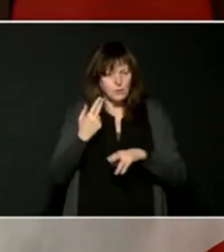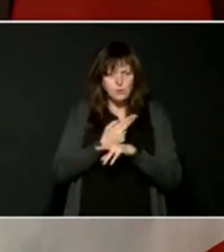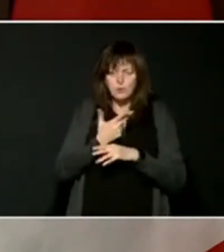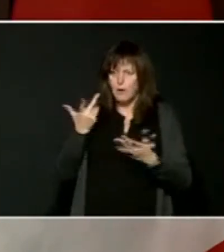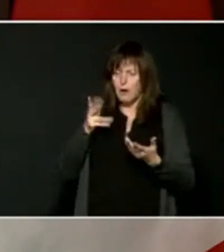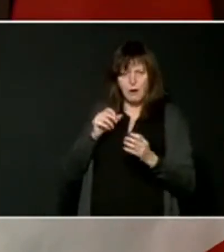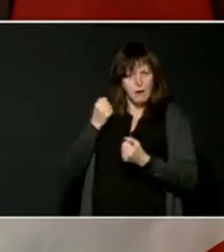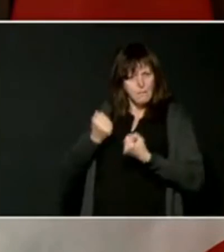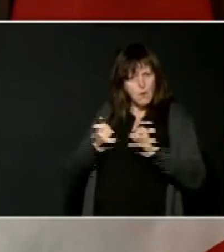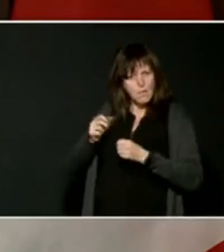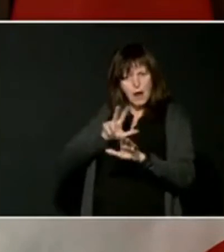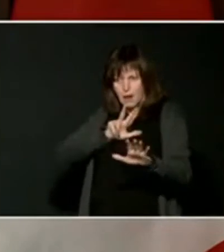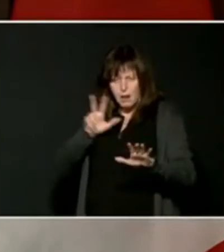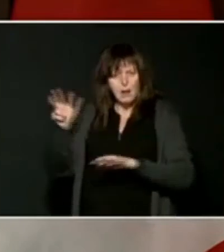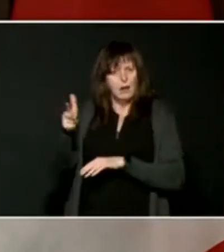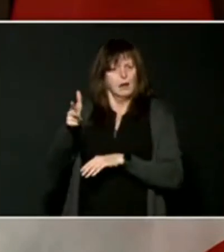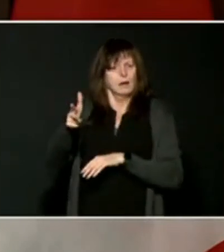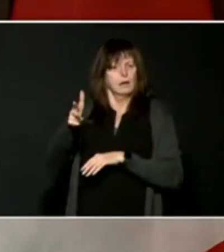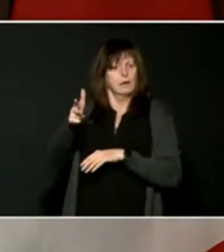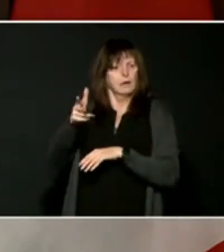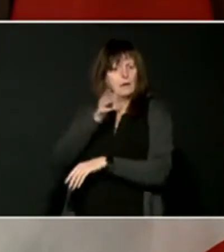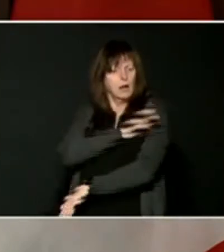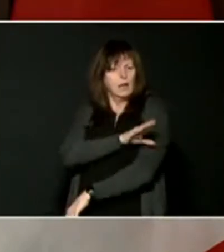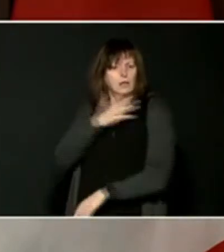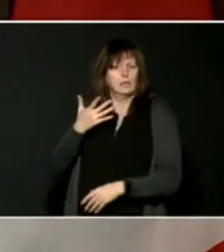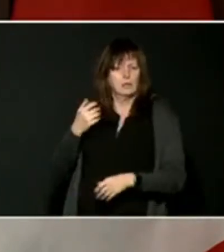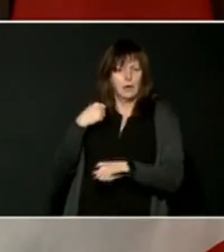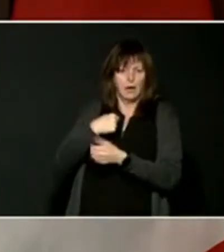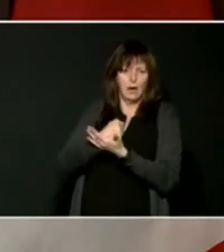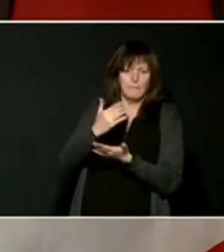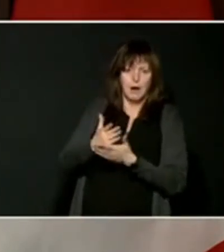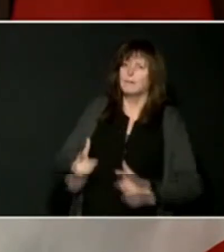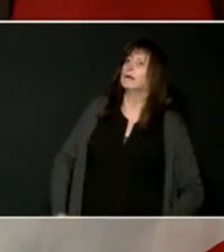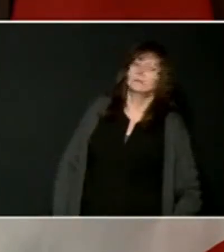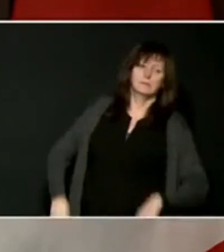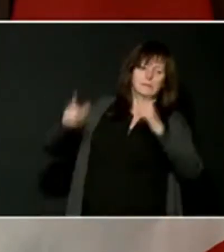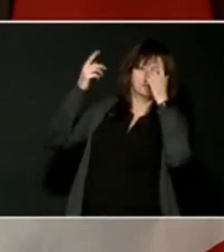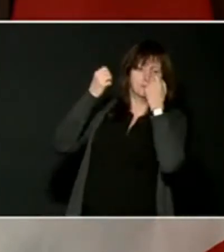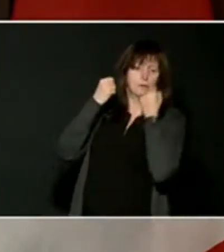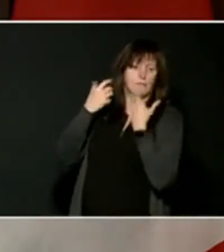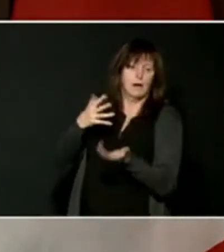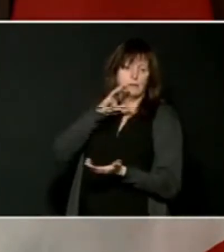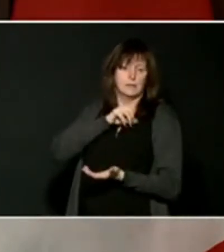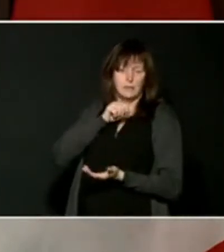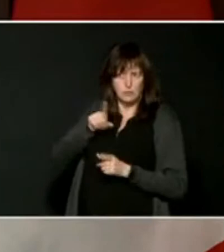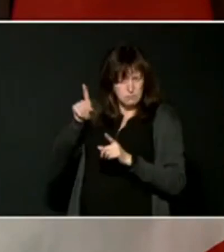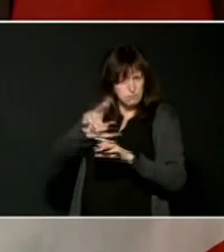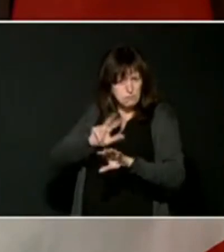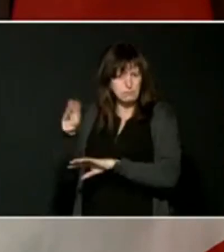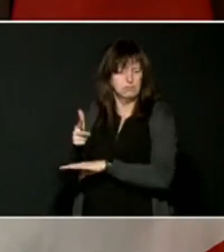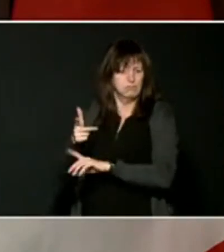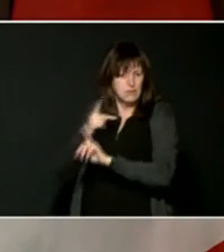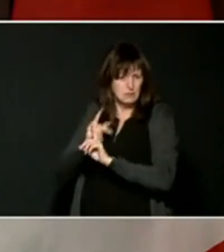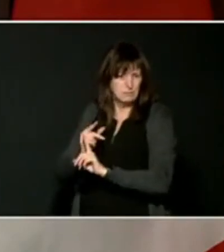visiting apartment complexes where there's lots of seniors, moving vaccination clinics into communities.